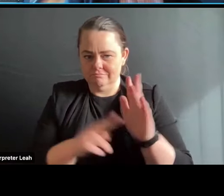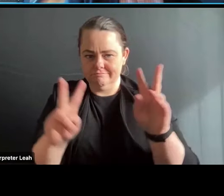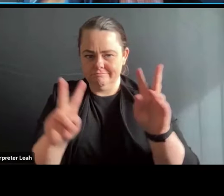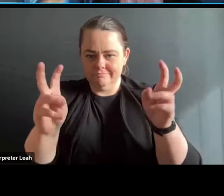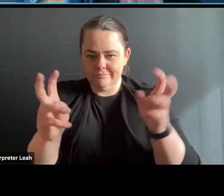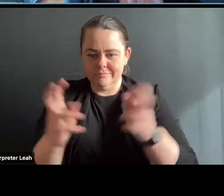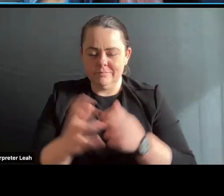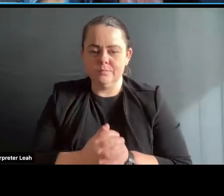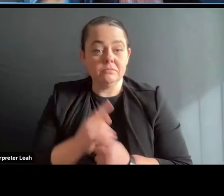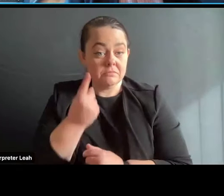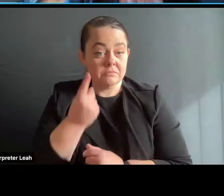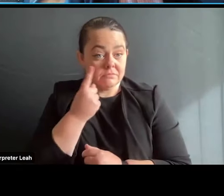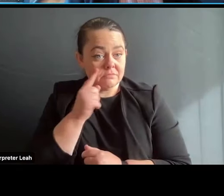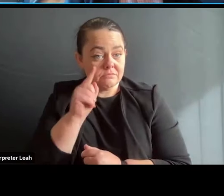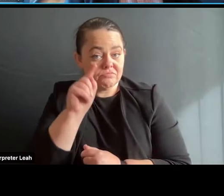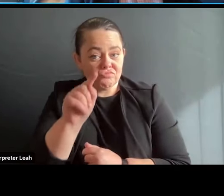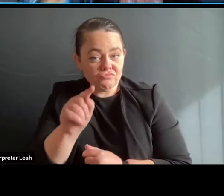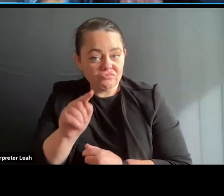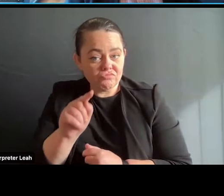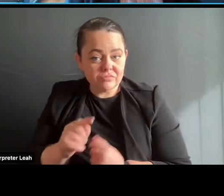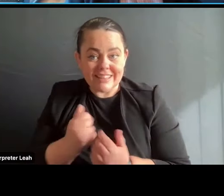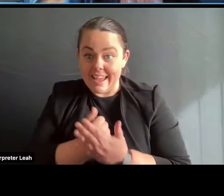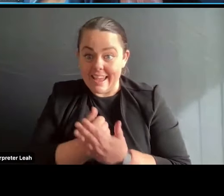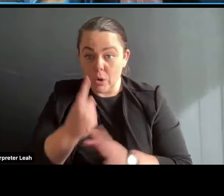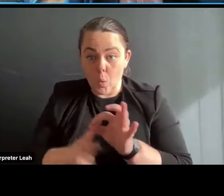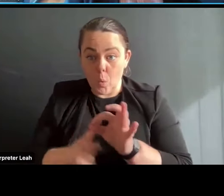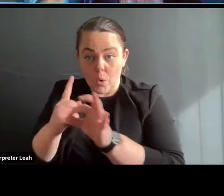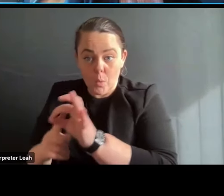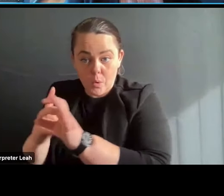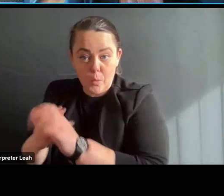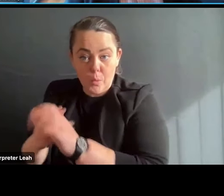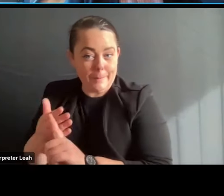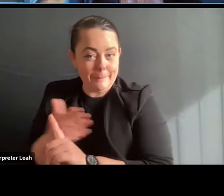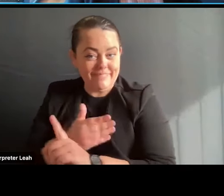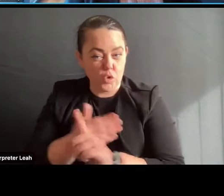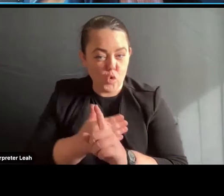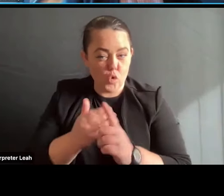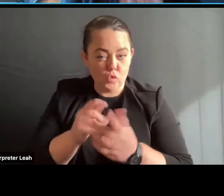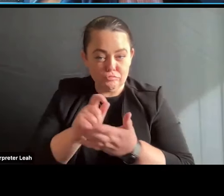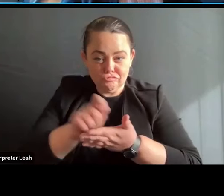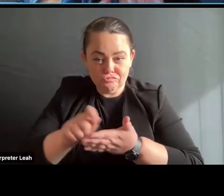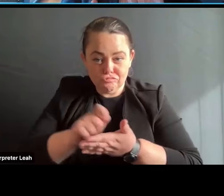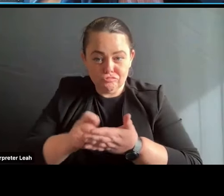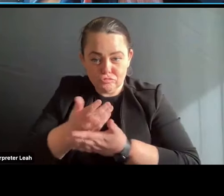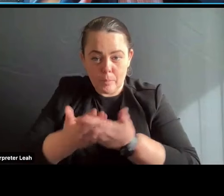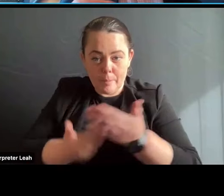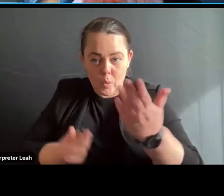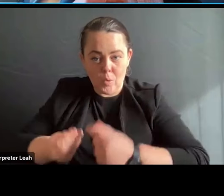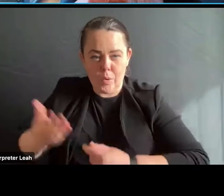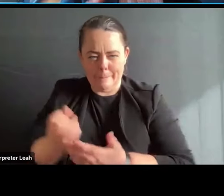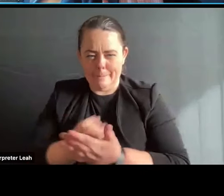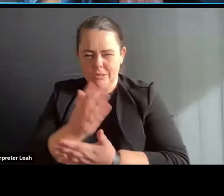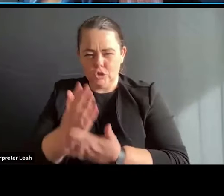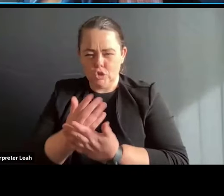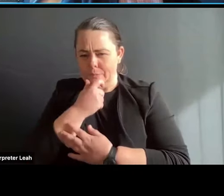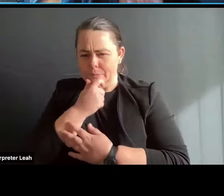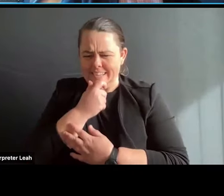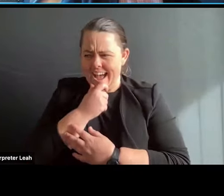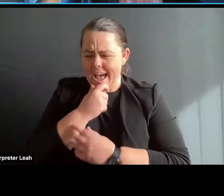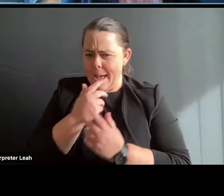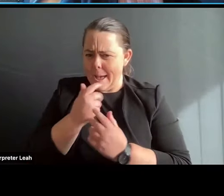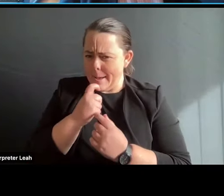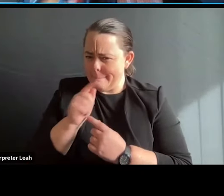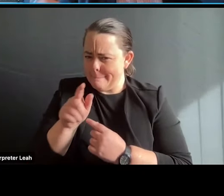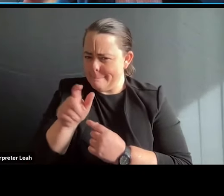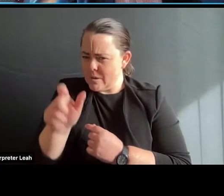but have a look at the definitions every quarter, just before you're doing your return, to make certain for not just the quarter that's